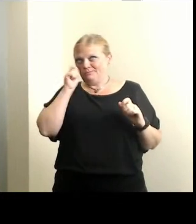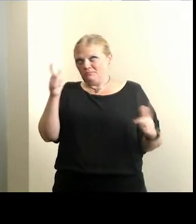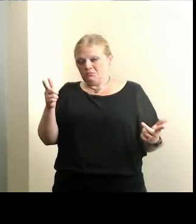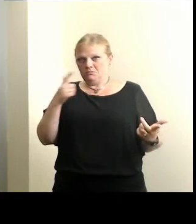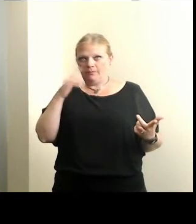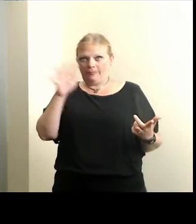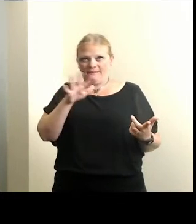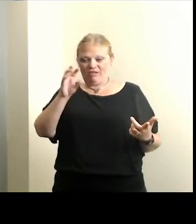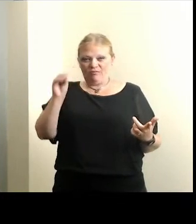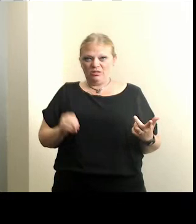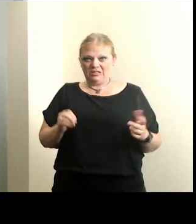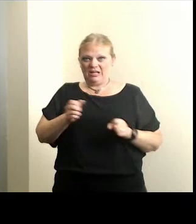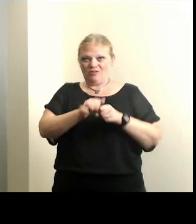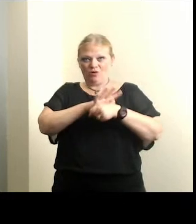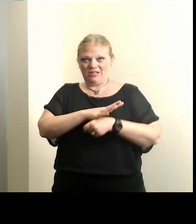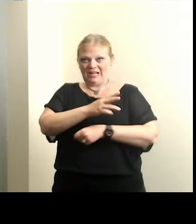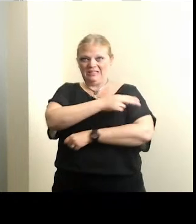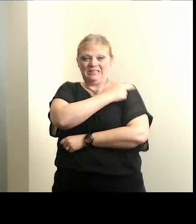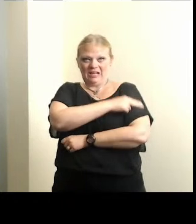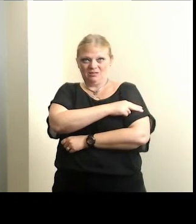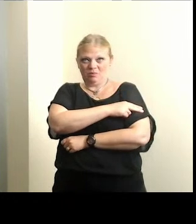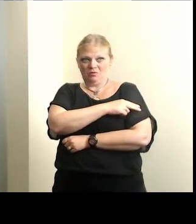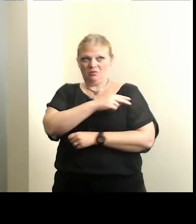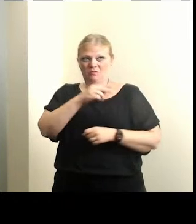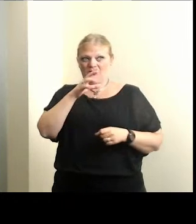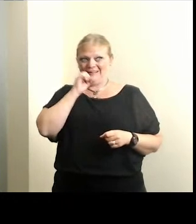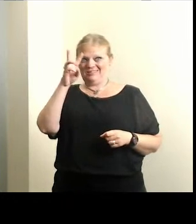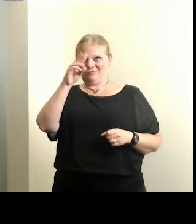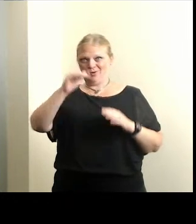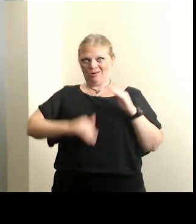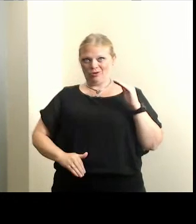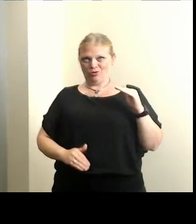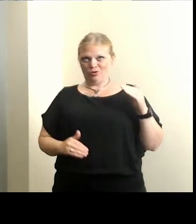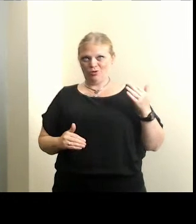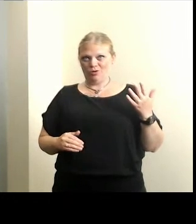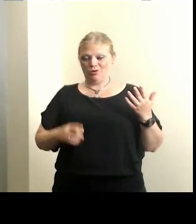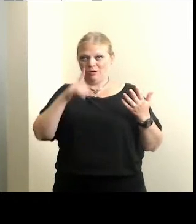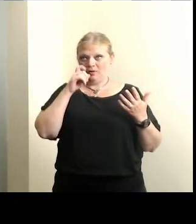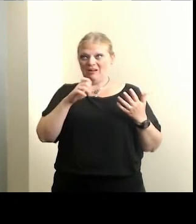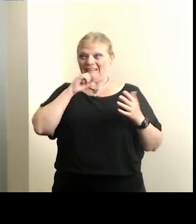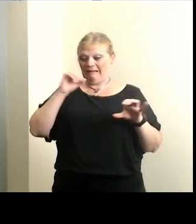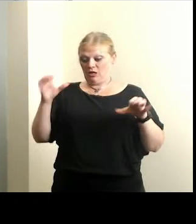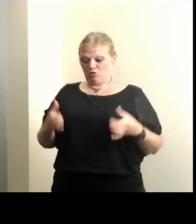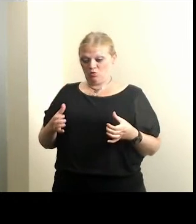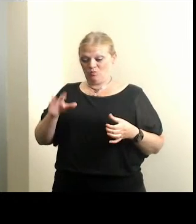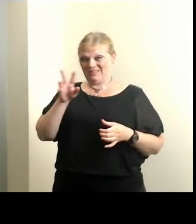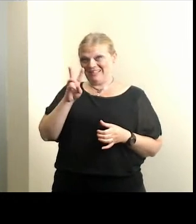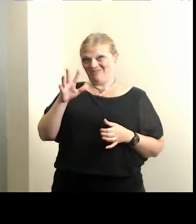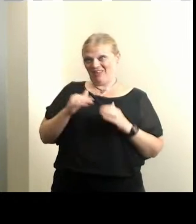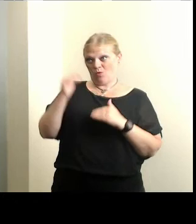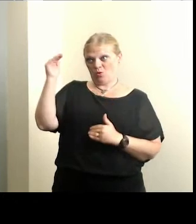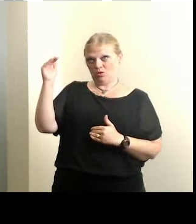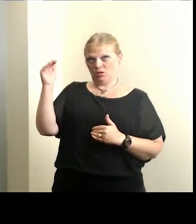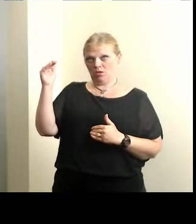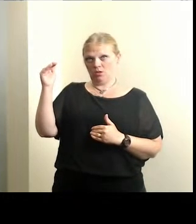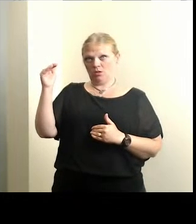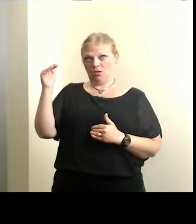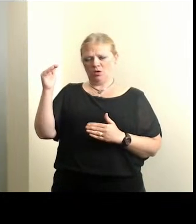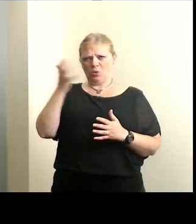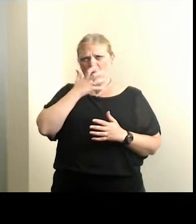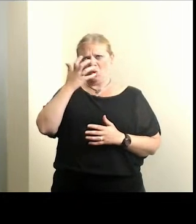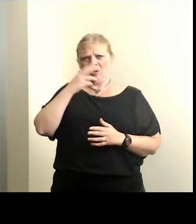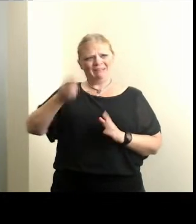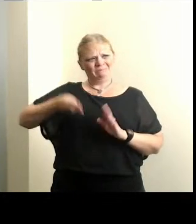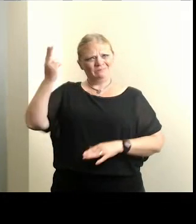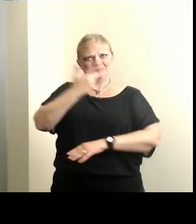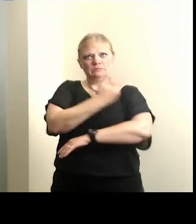that 55% of COVID-19 hospitalizations would be 64 and under, because in the age group of 65 and older, we have very high vaccination